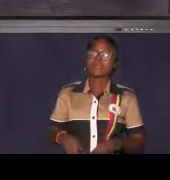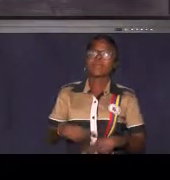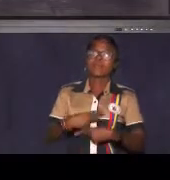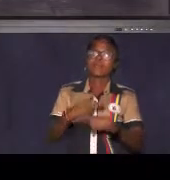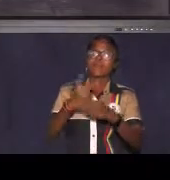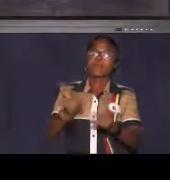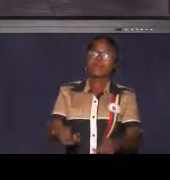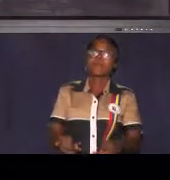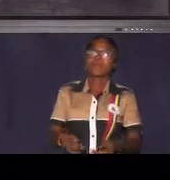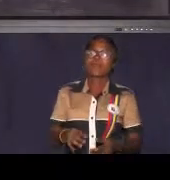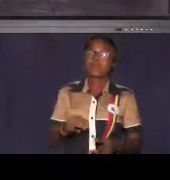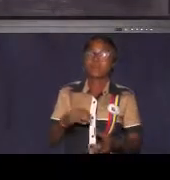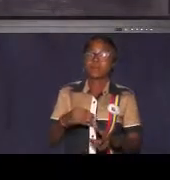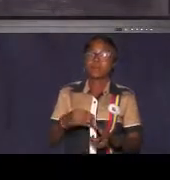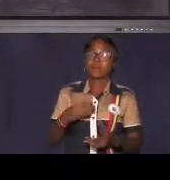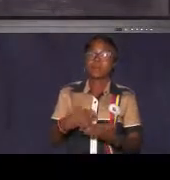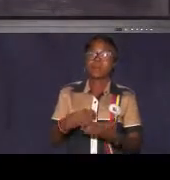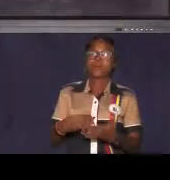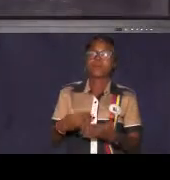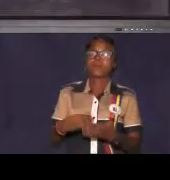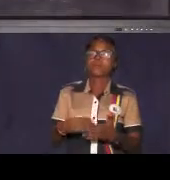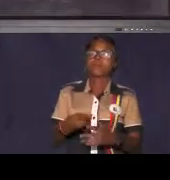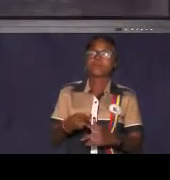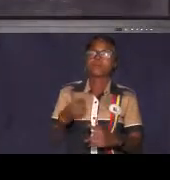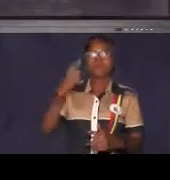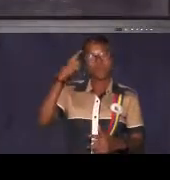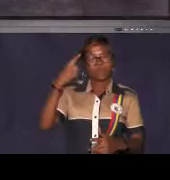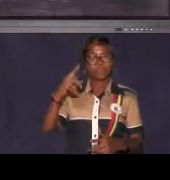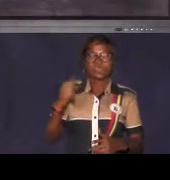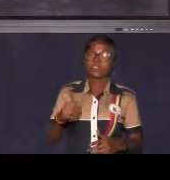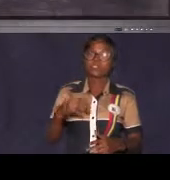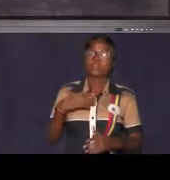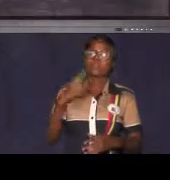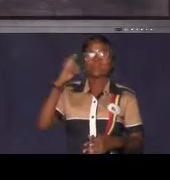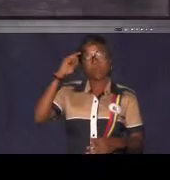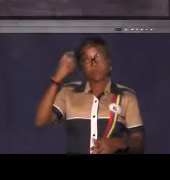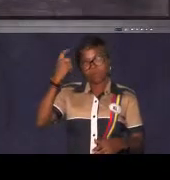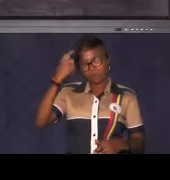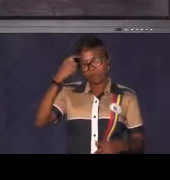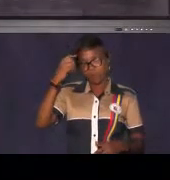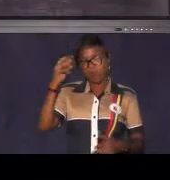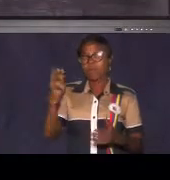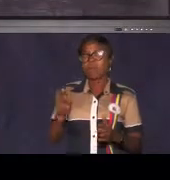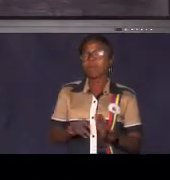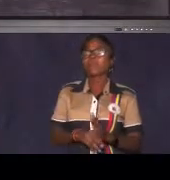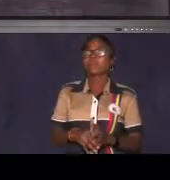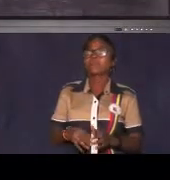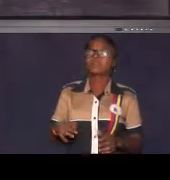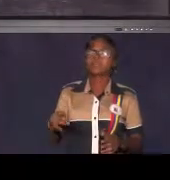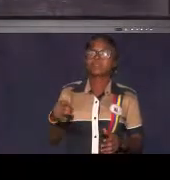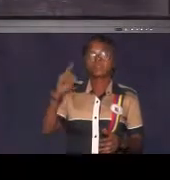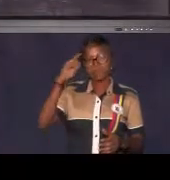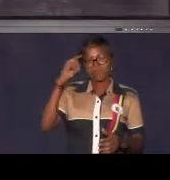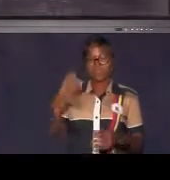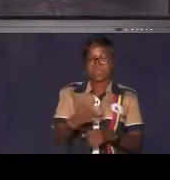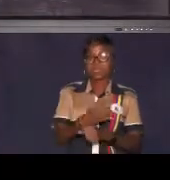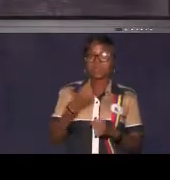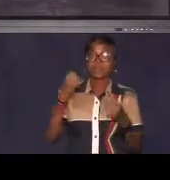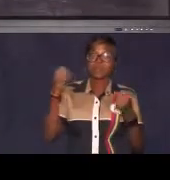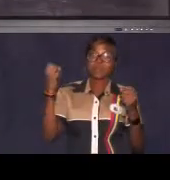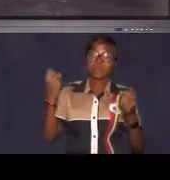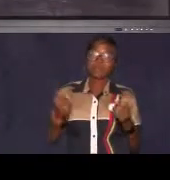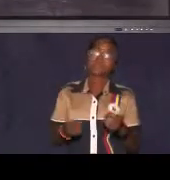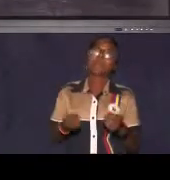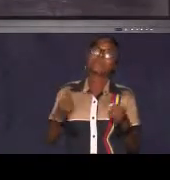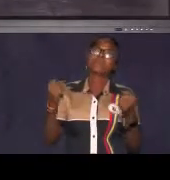it provides money for the government. All these mineral resources, our government get enough money from it,